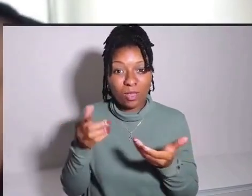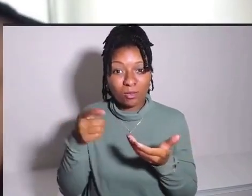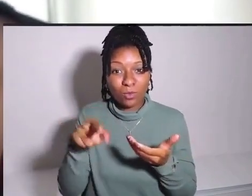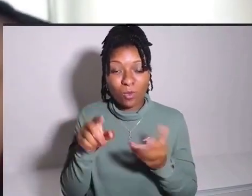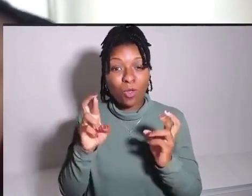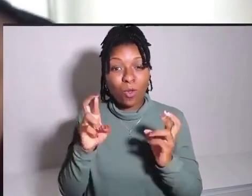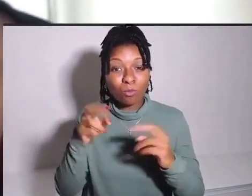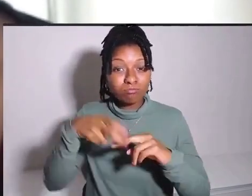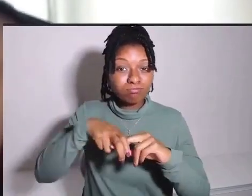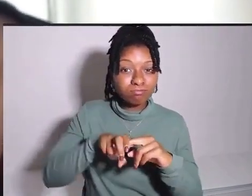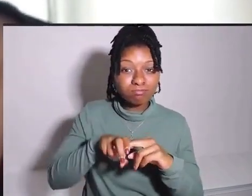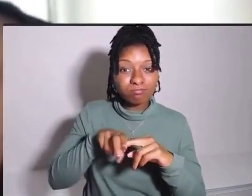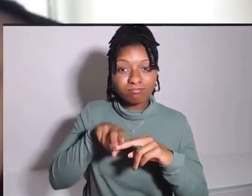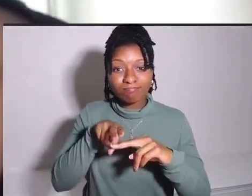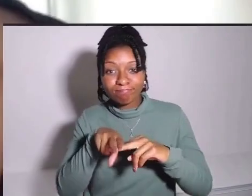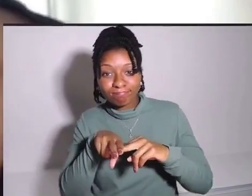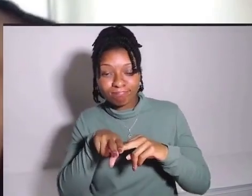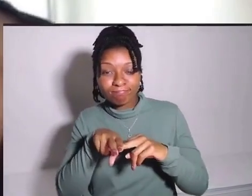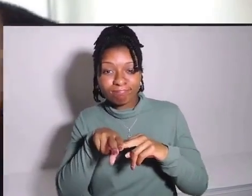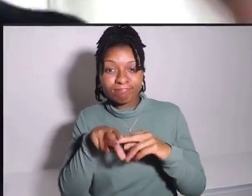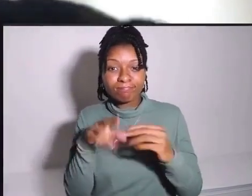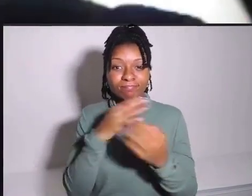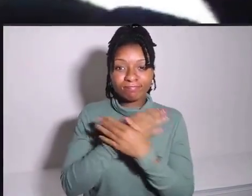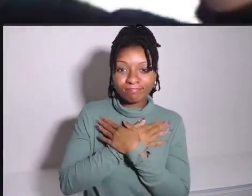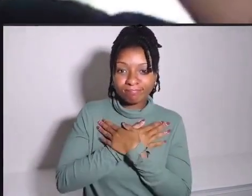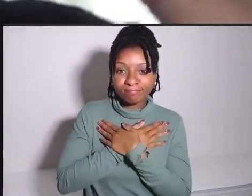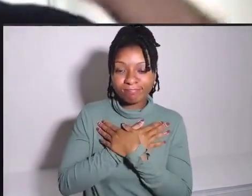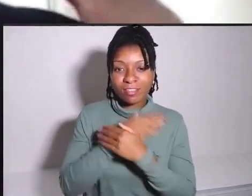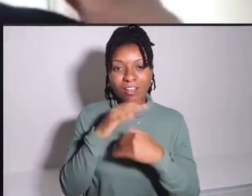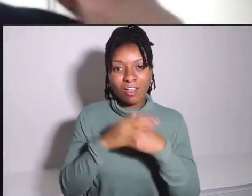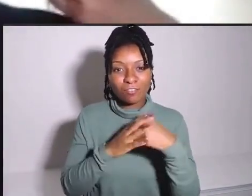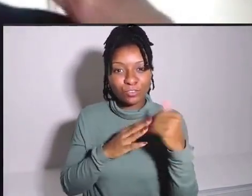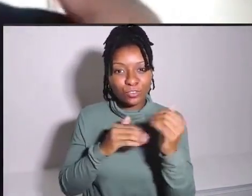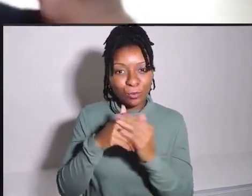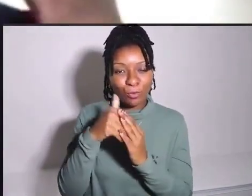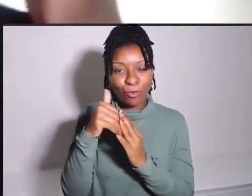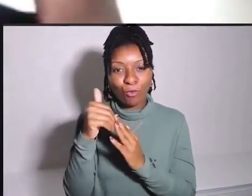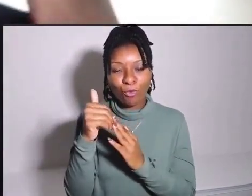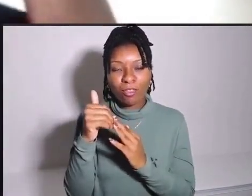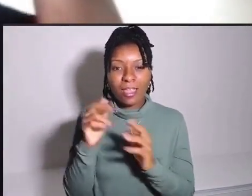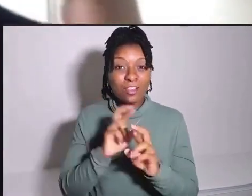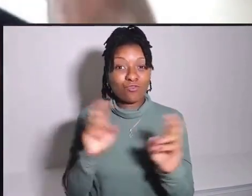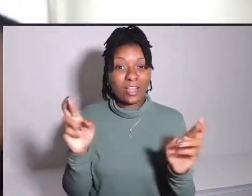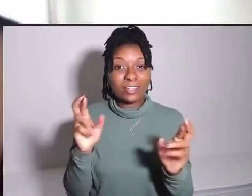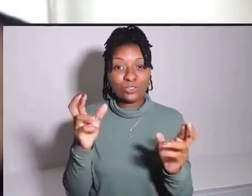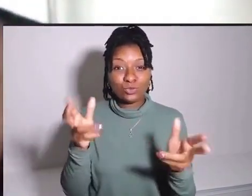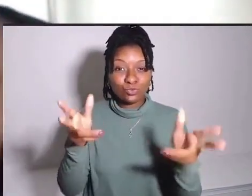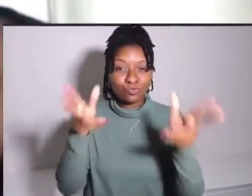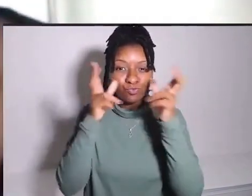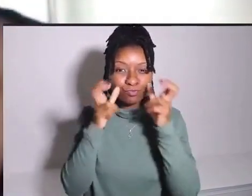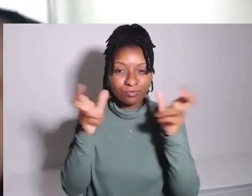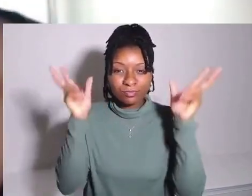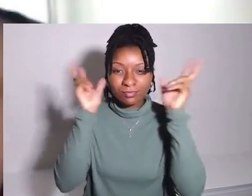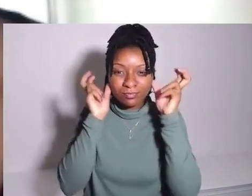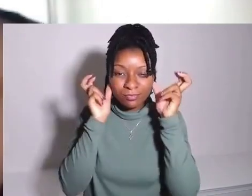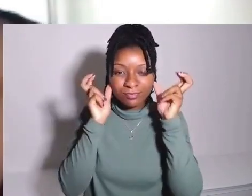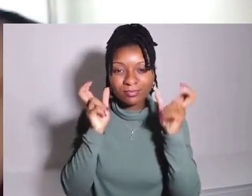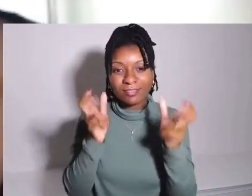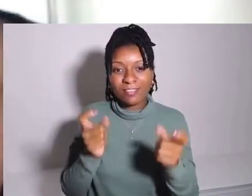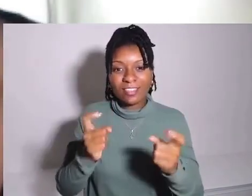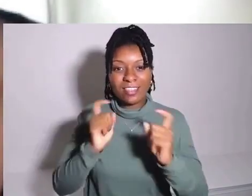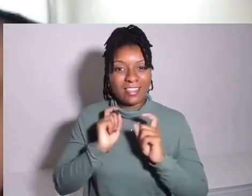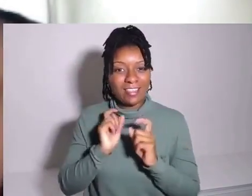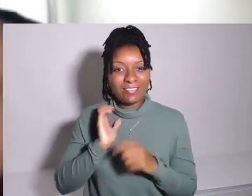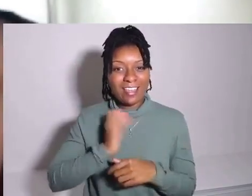I hope that you're seated or maybe laying somewhere comfortably and ready to receive in the gift that is